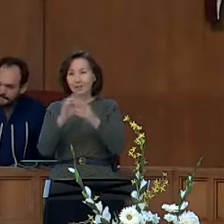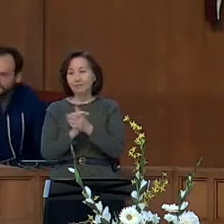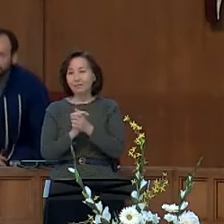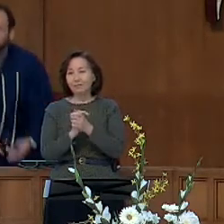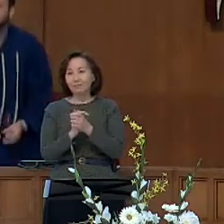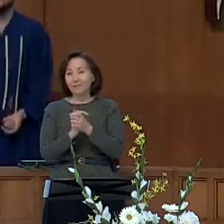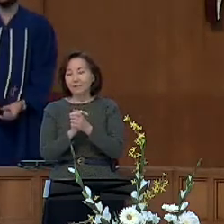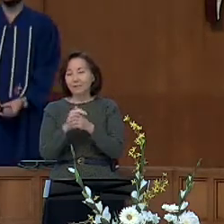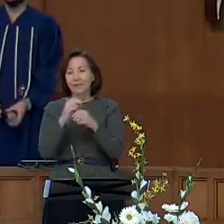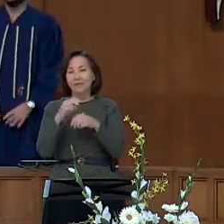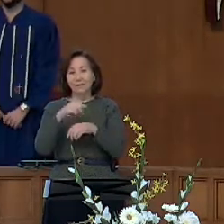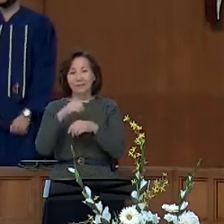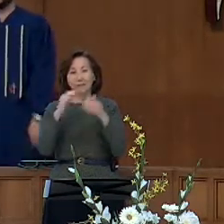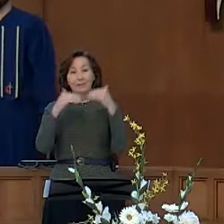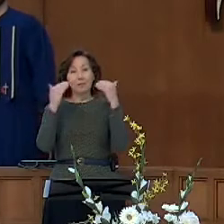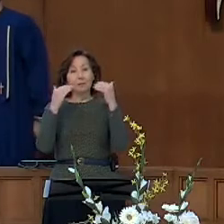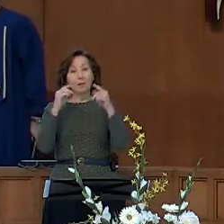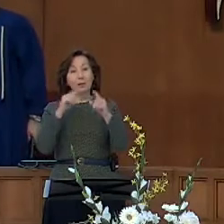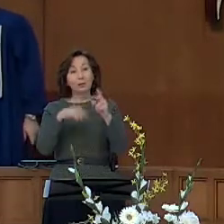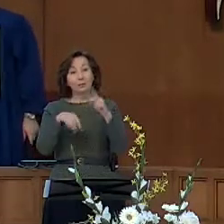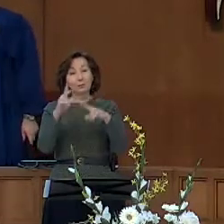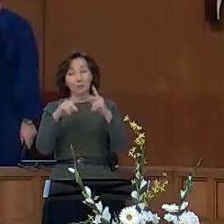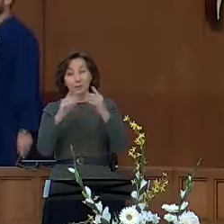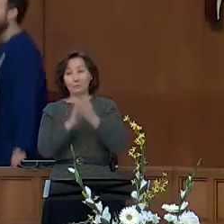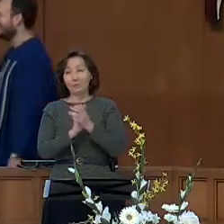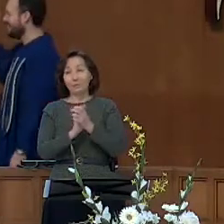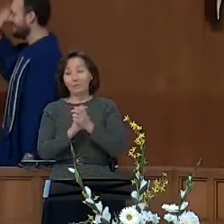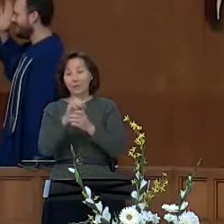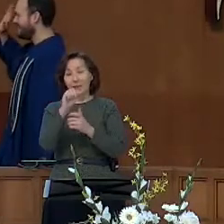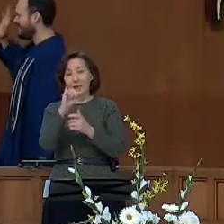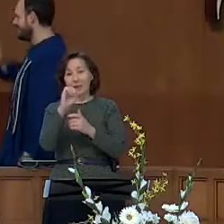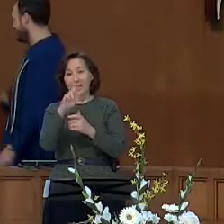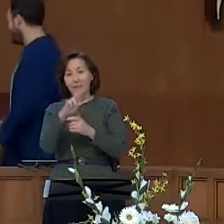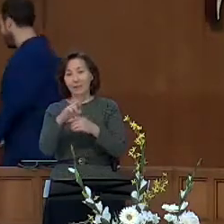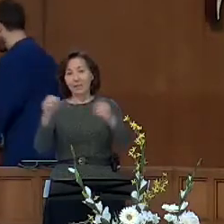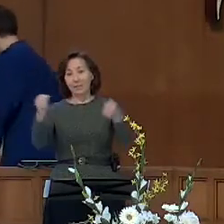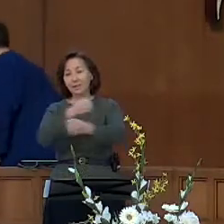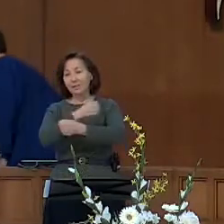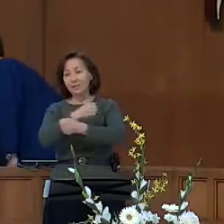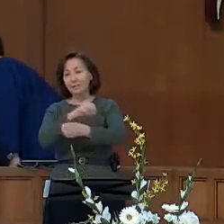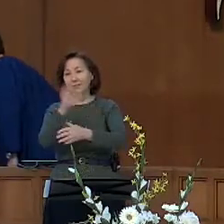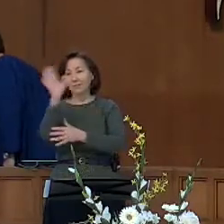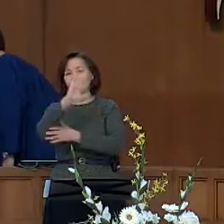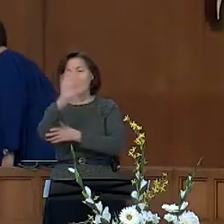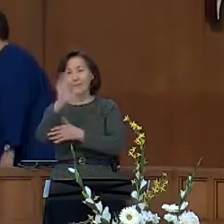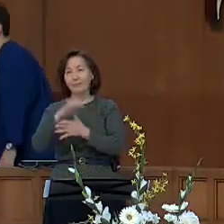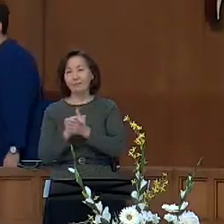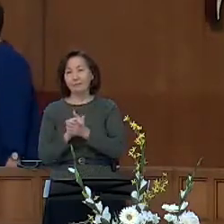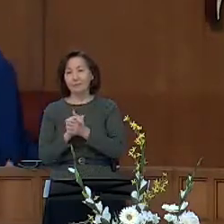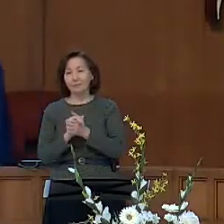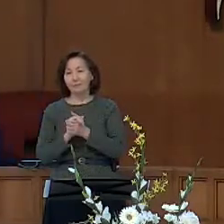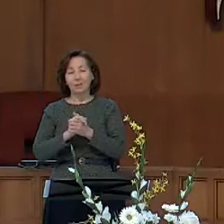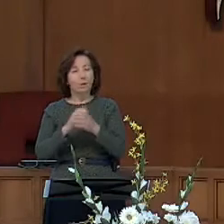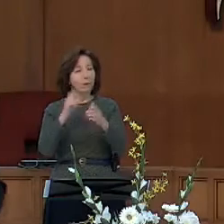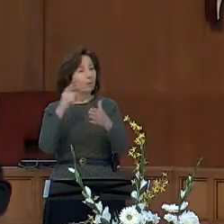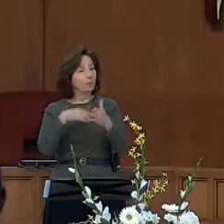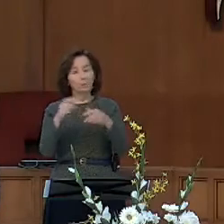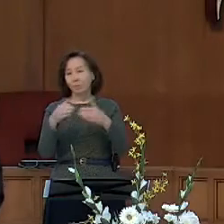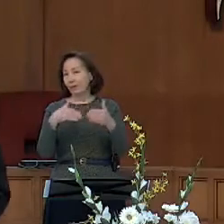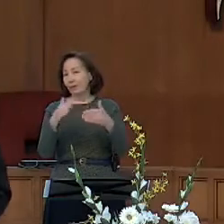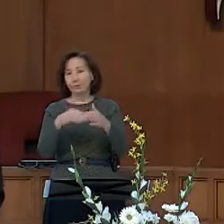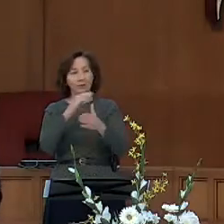while. Give them a big smile. You might do an air hug, do a wave. If you're close enough, you can give them a hug, however you feel comfortable. That's up